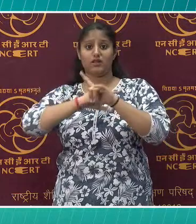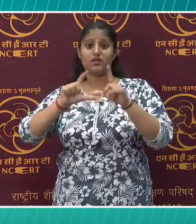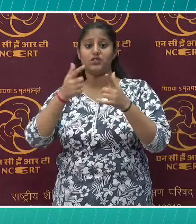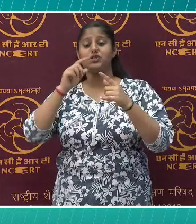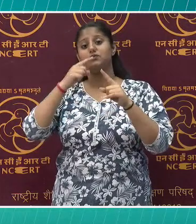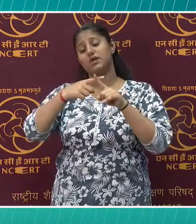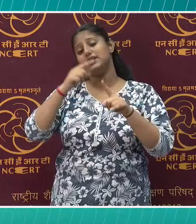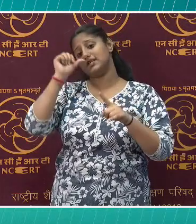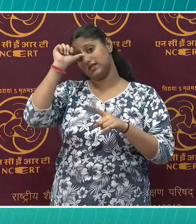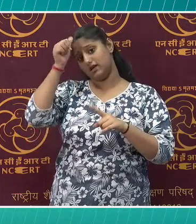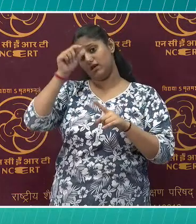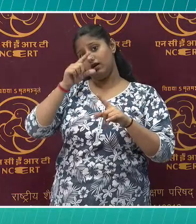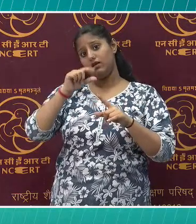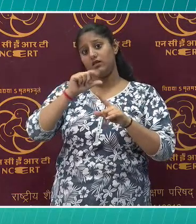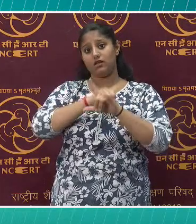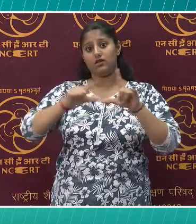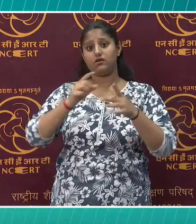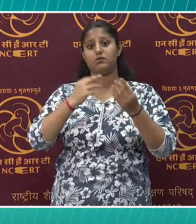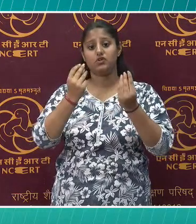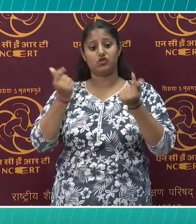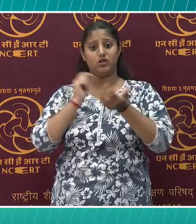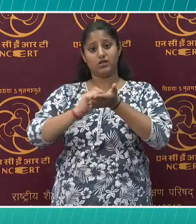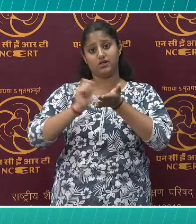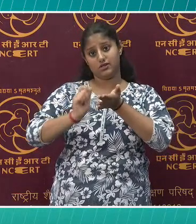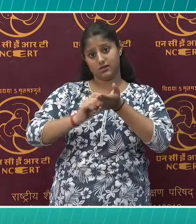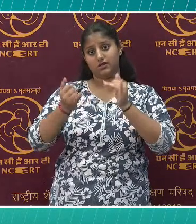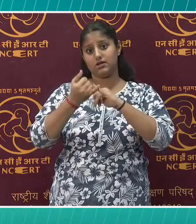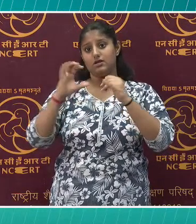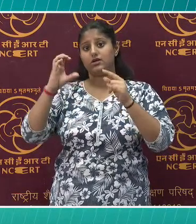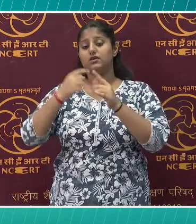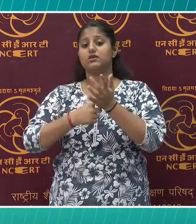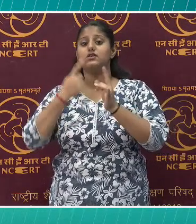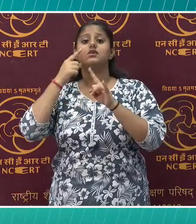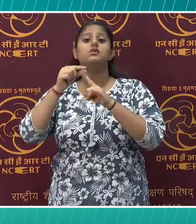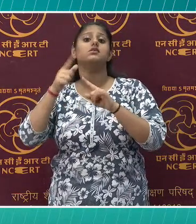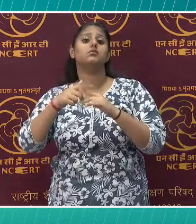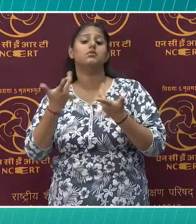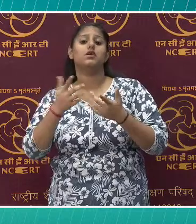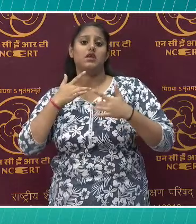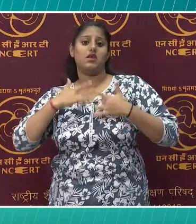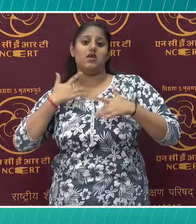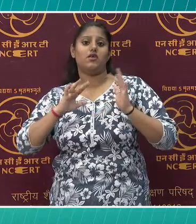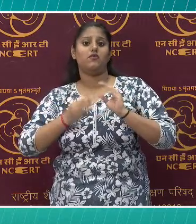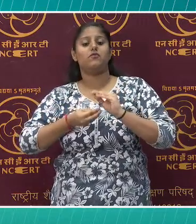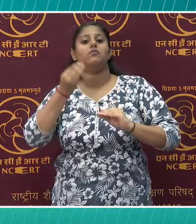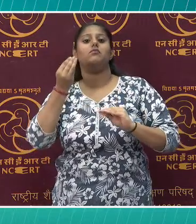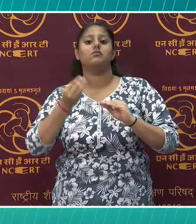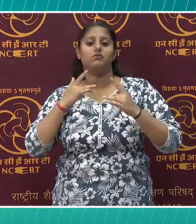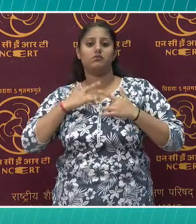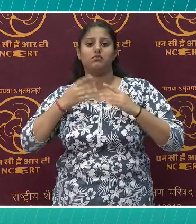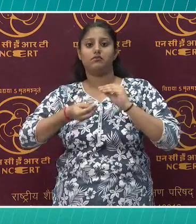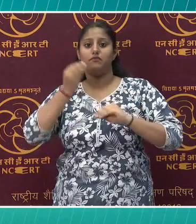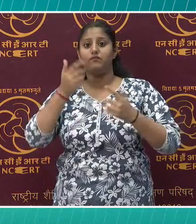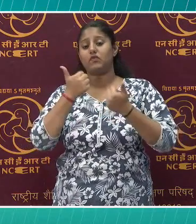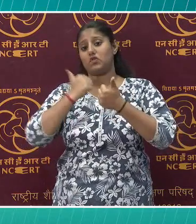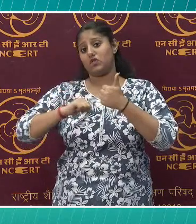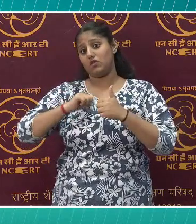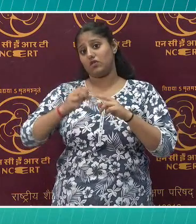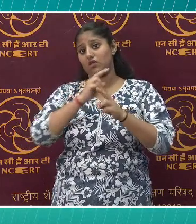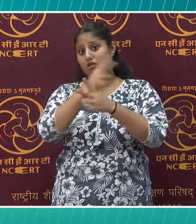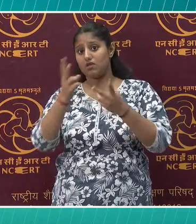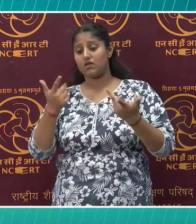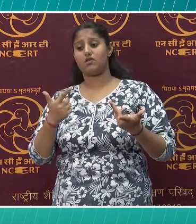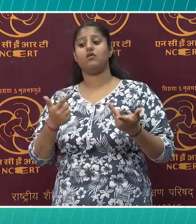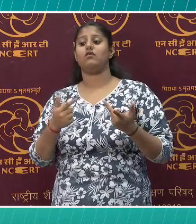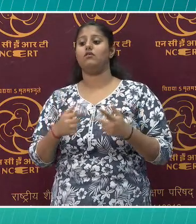Hindi and write a quick script and then enact it, and you will see what fun it is. The stage design, it incorporates visual